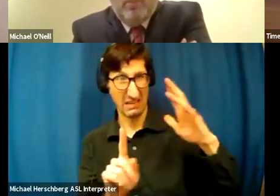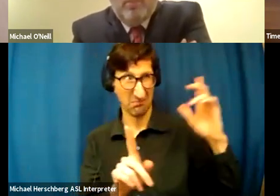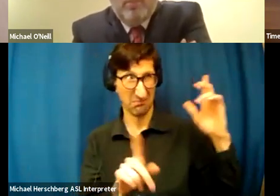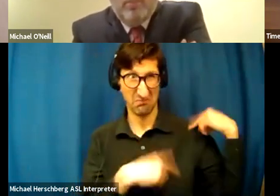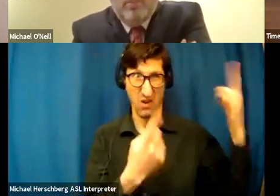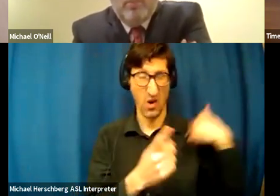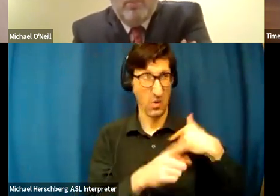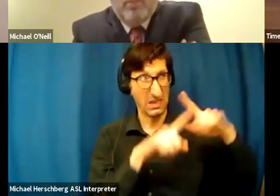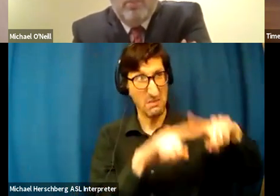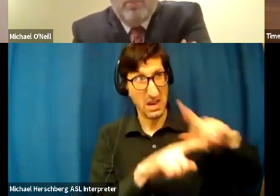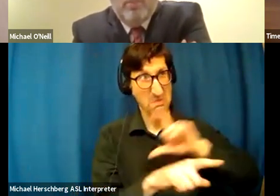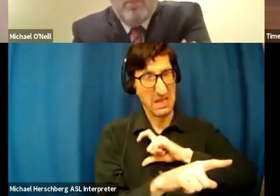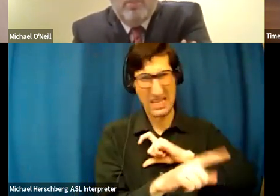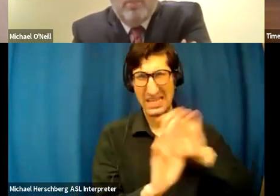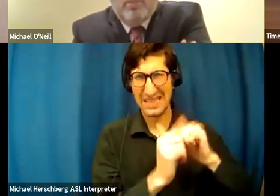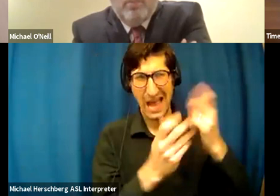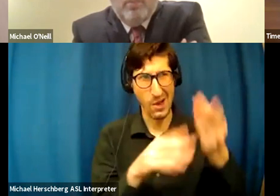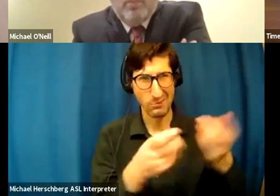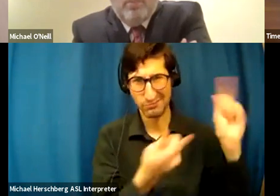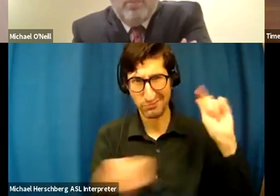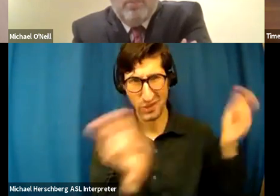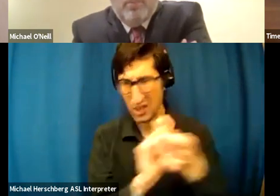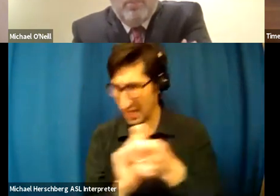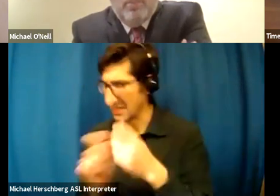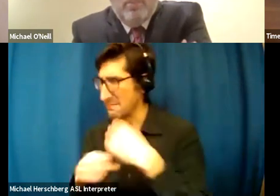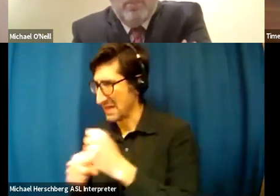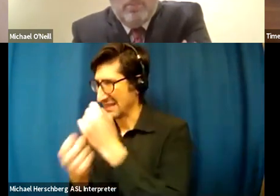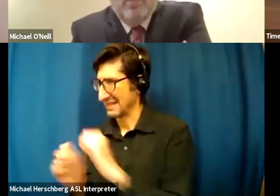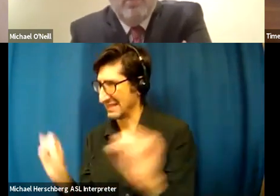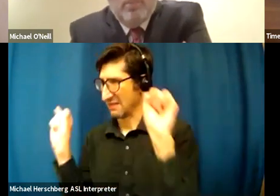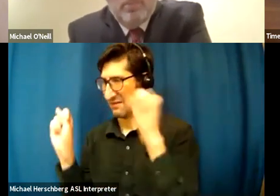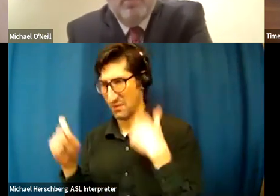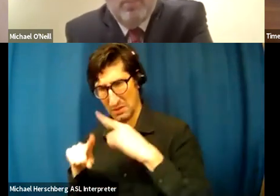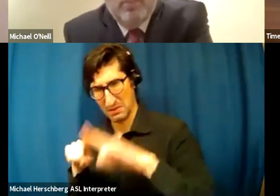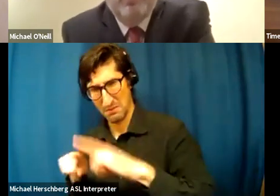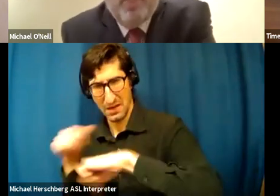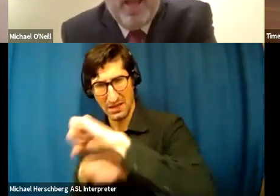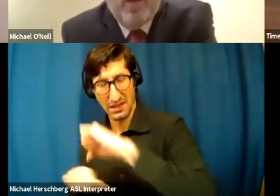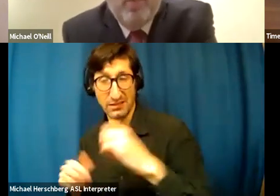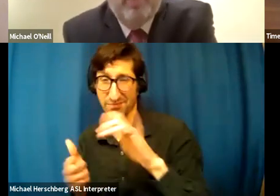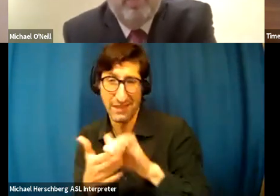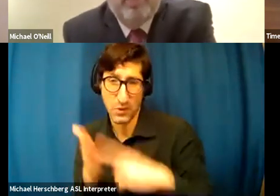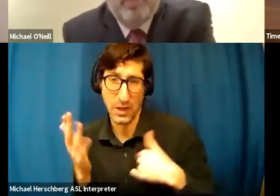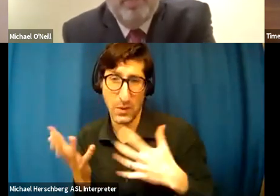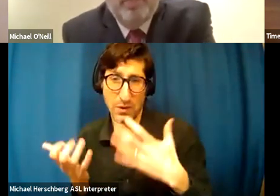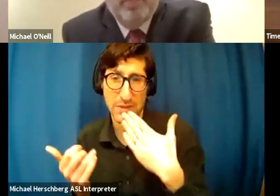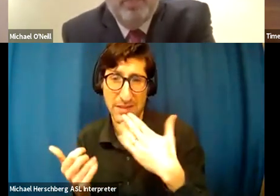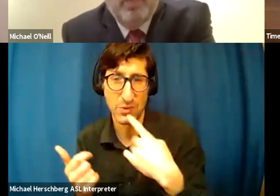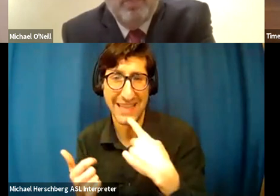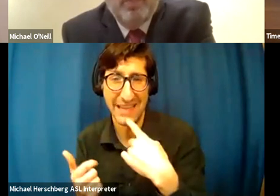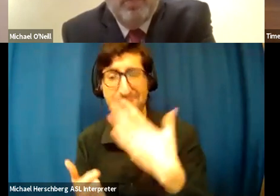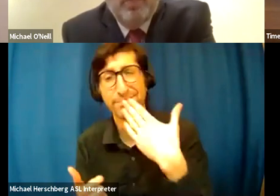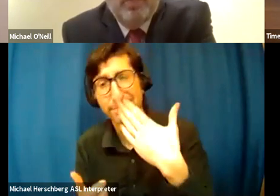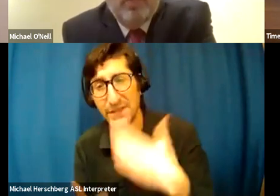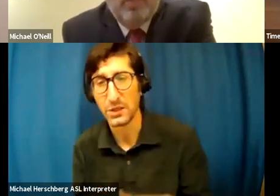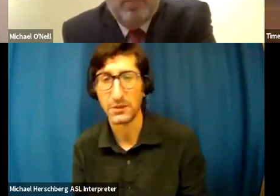one another safe. So that's all I came to say. Thank you so much. Thank you. Our next